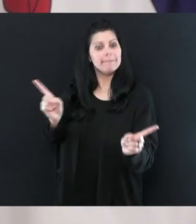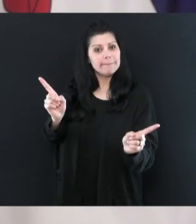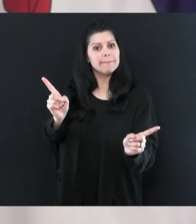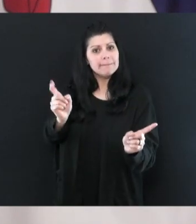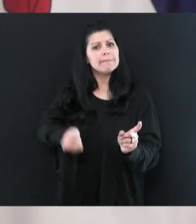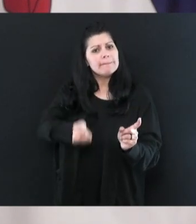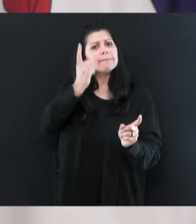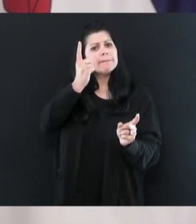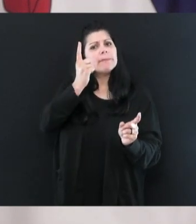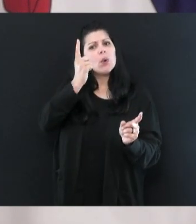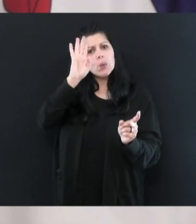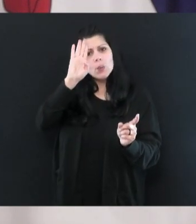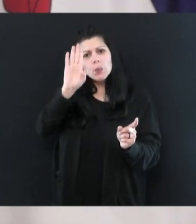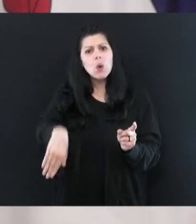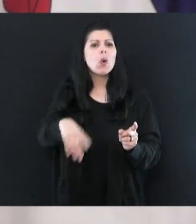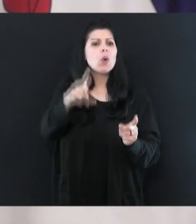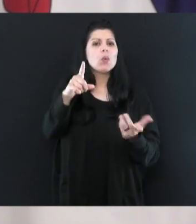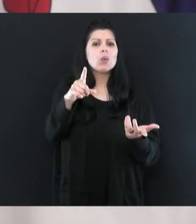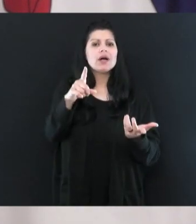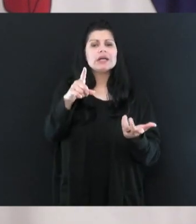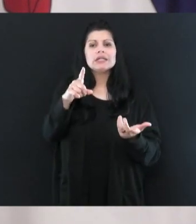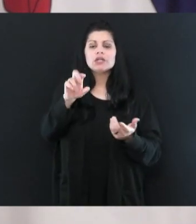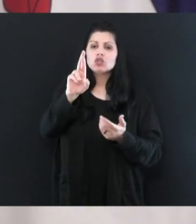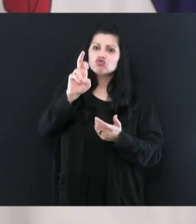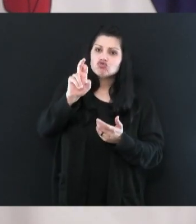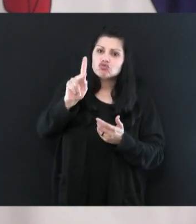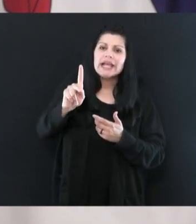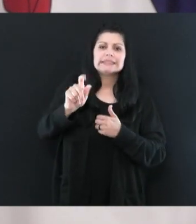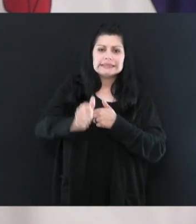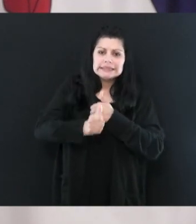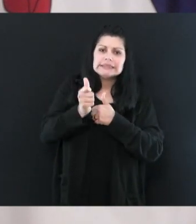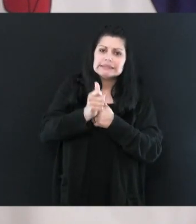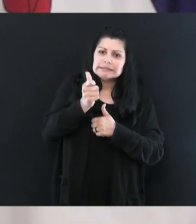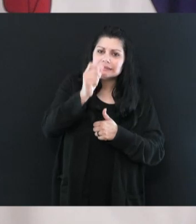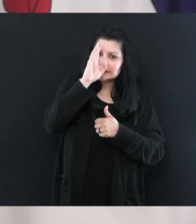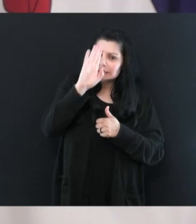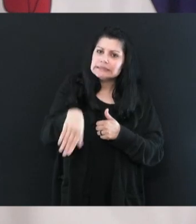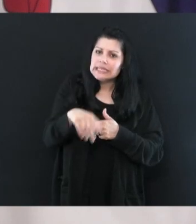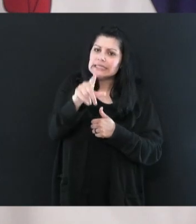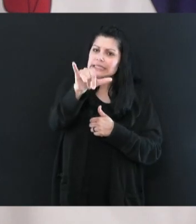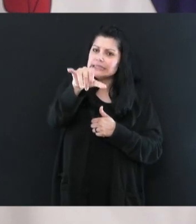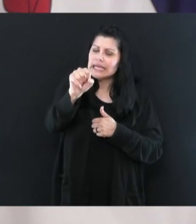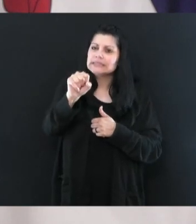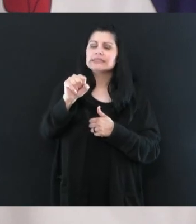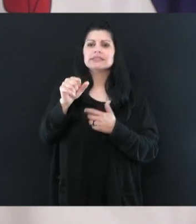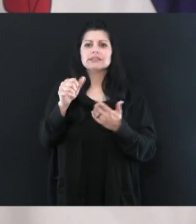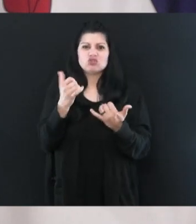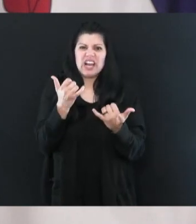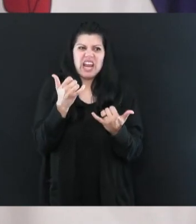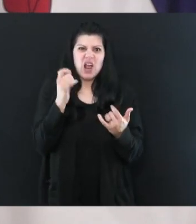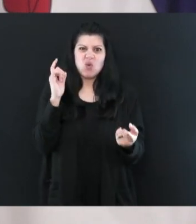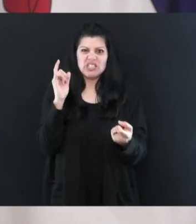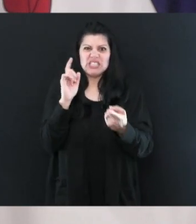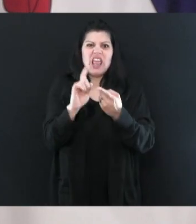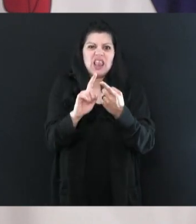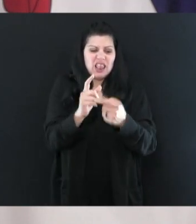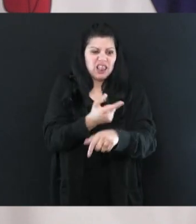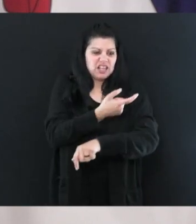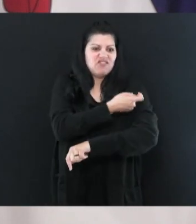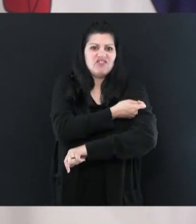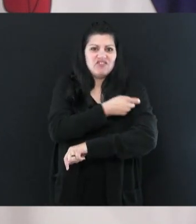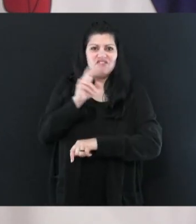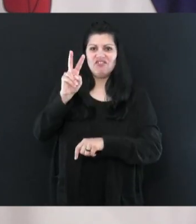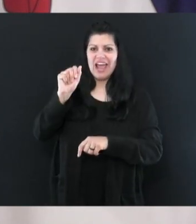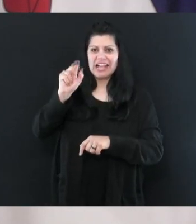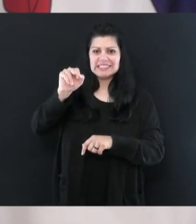that there's always some level of risk, especially till we get to this vaccine. But I think tonight they